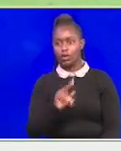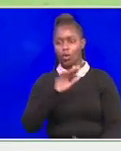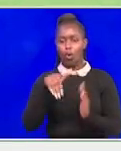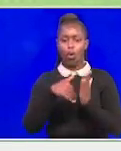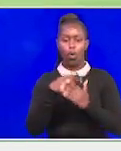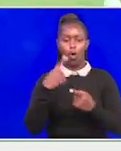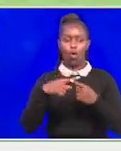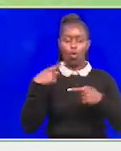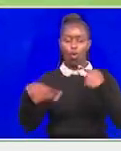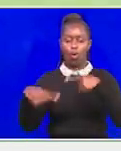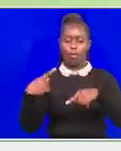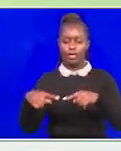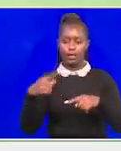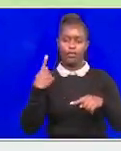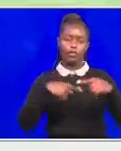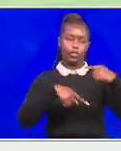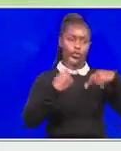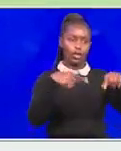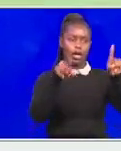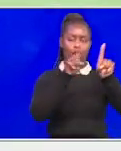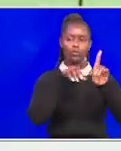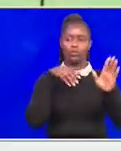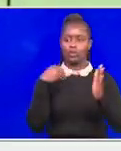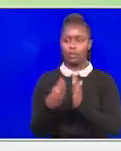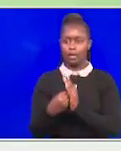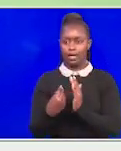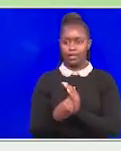trophy and prize money.